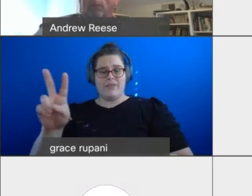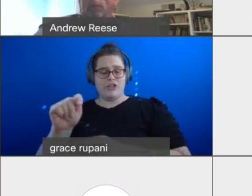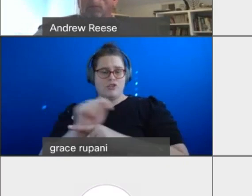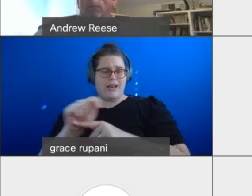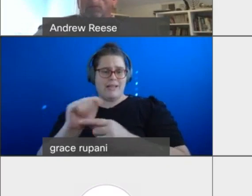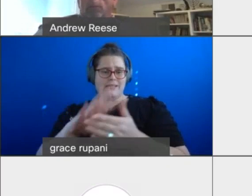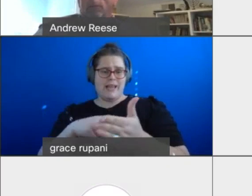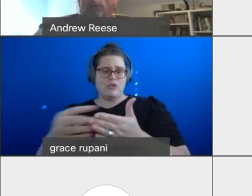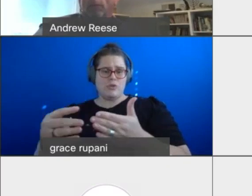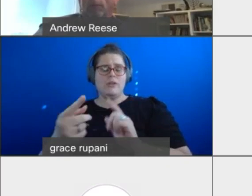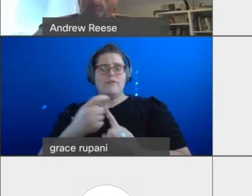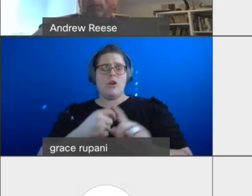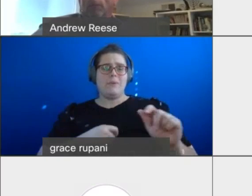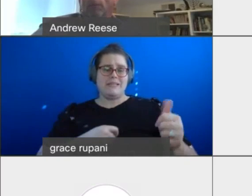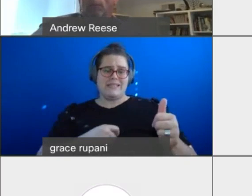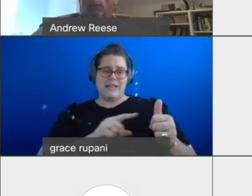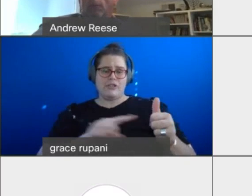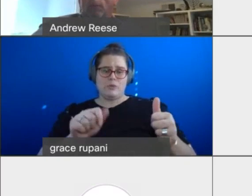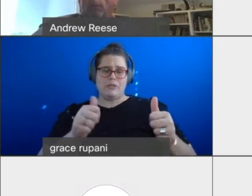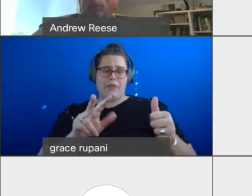to 10:45.